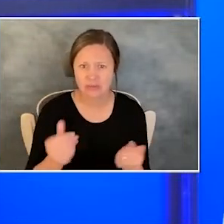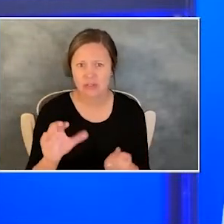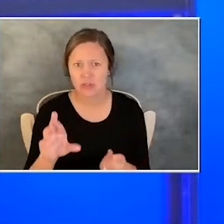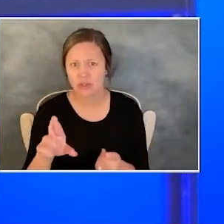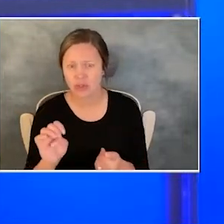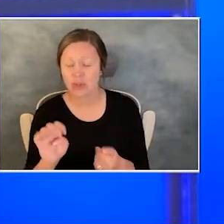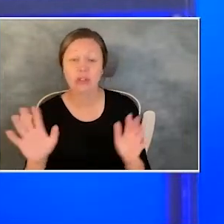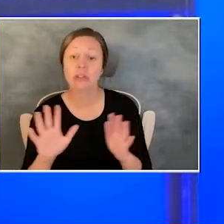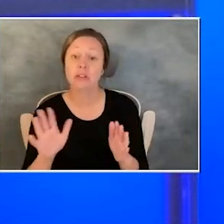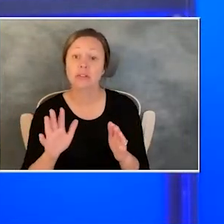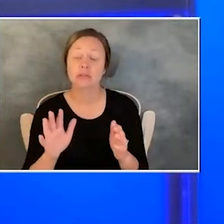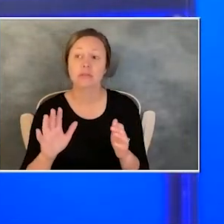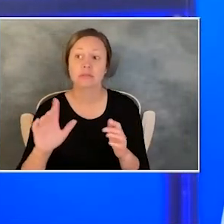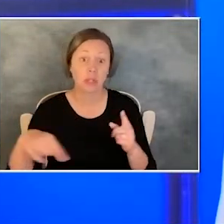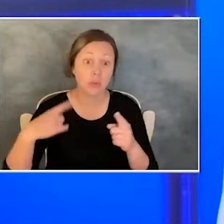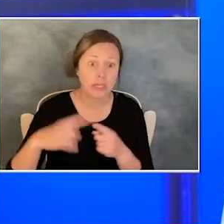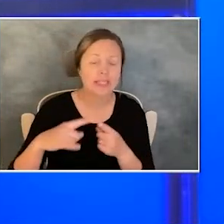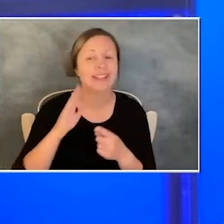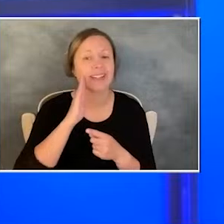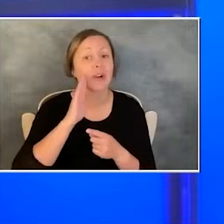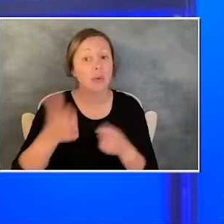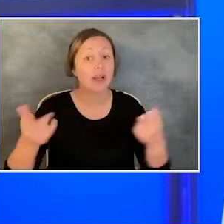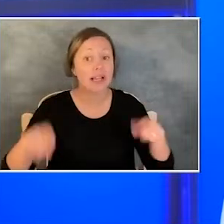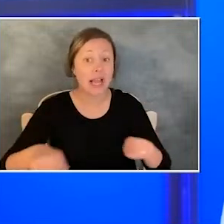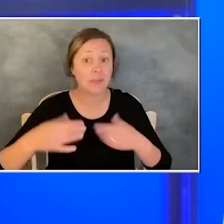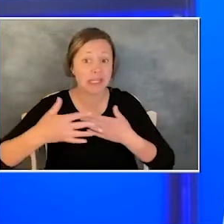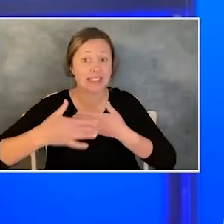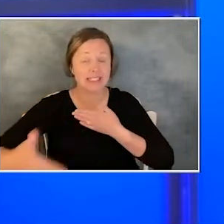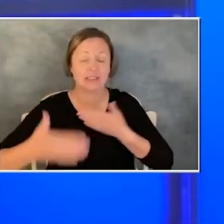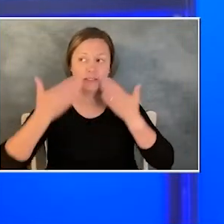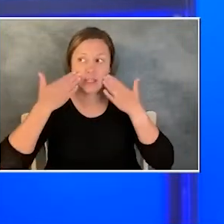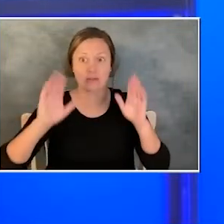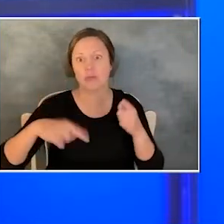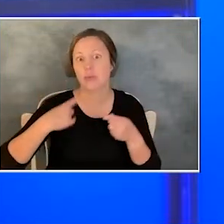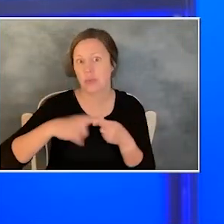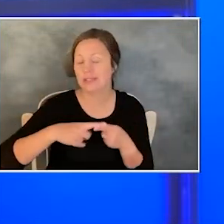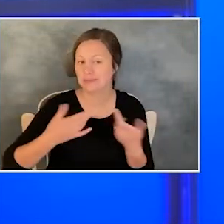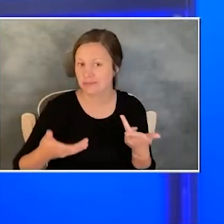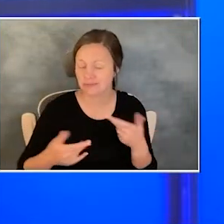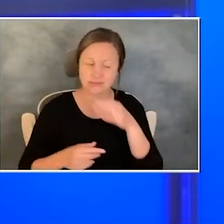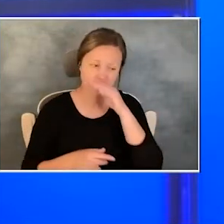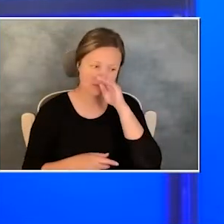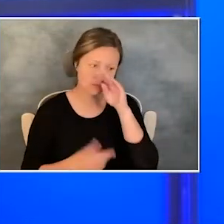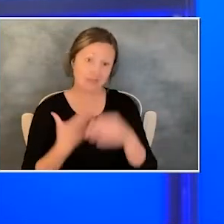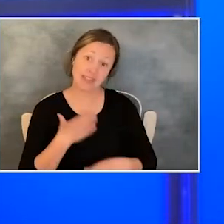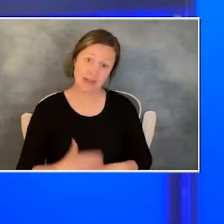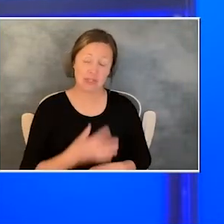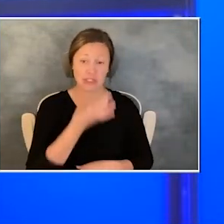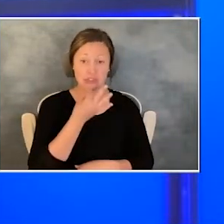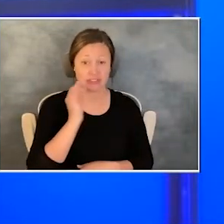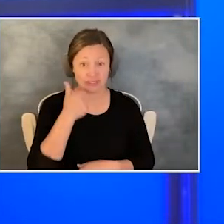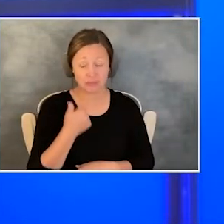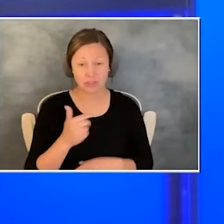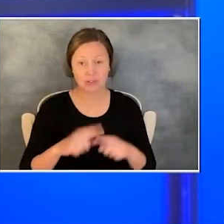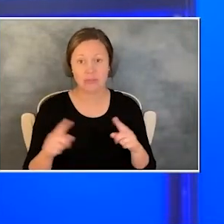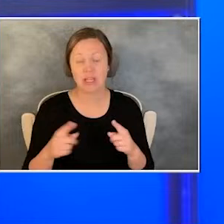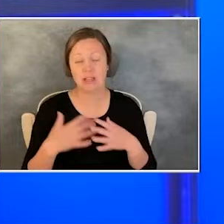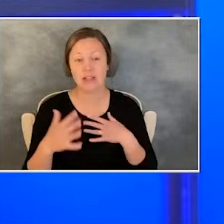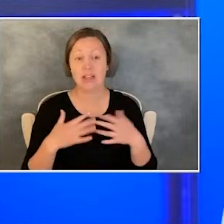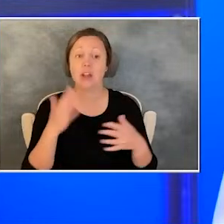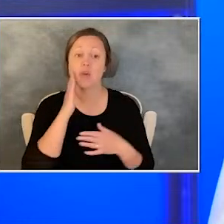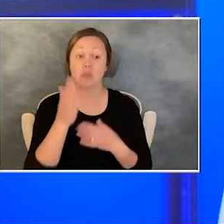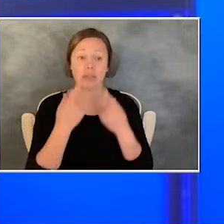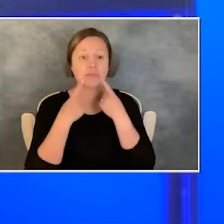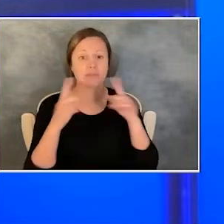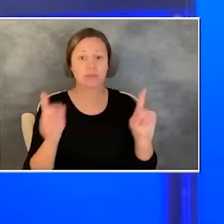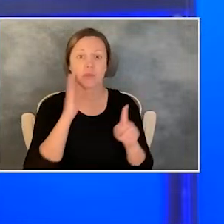coming. I wish it were sooner. I wish it were tomorrow. But we're going to get there. It's going to be a long, hard